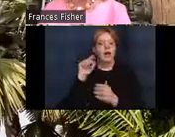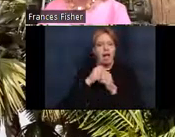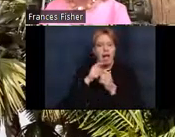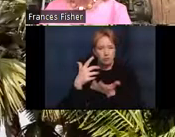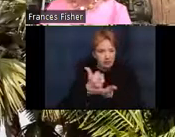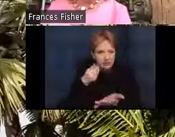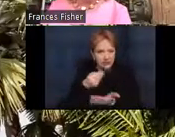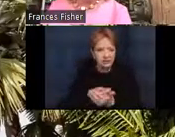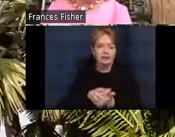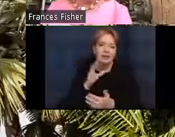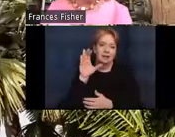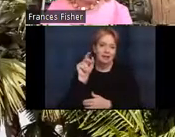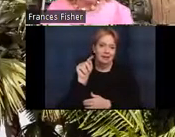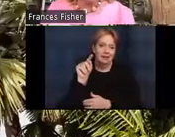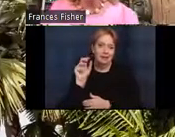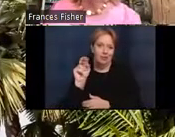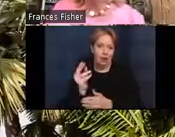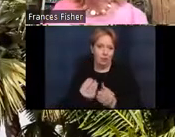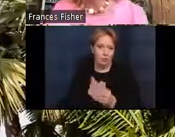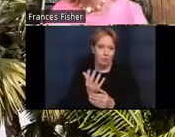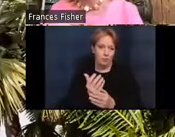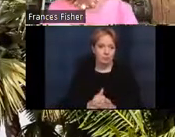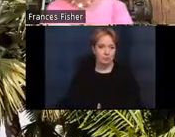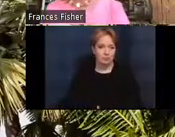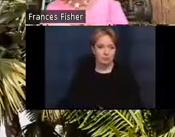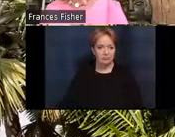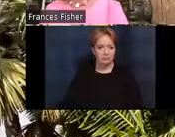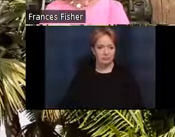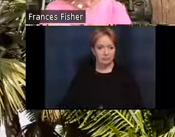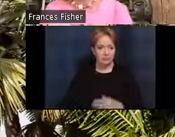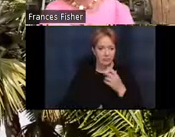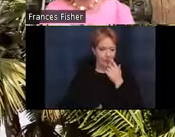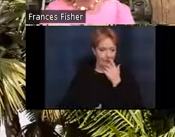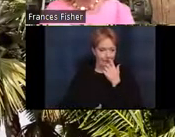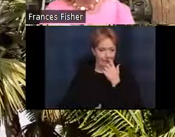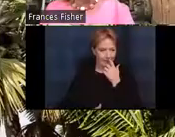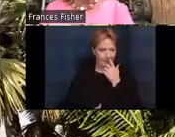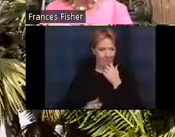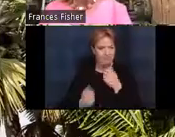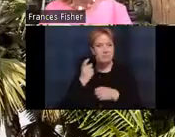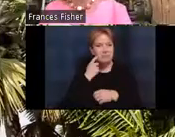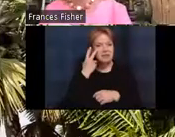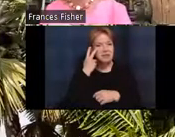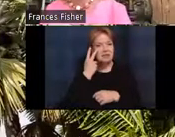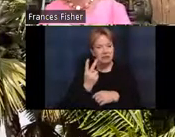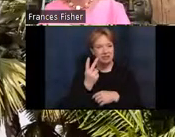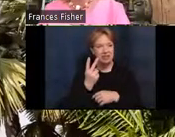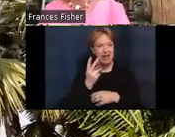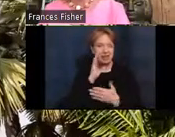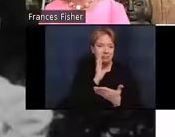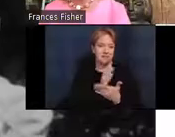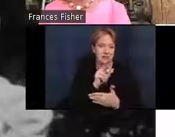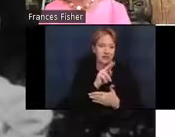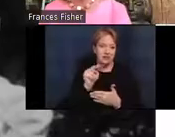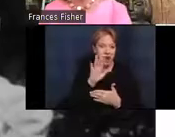And so you'll hear just a little bit today. I know you just saw photos of Ann with her big bow in her hair. And that